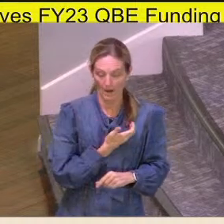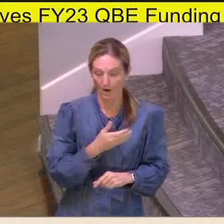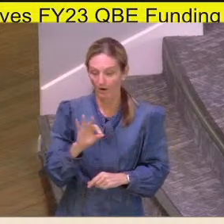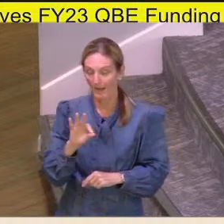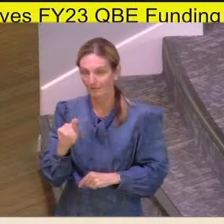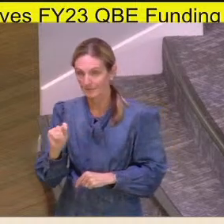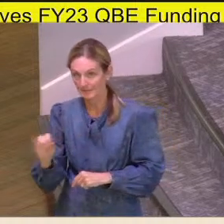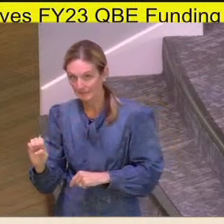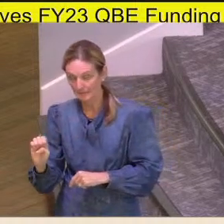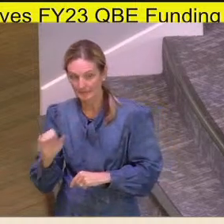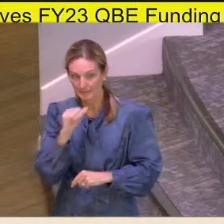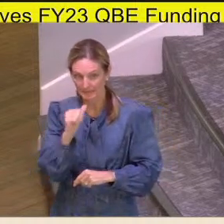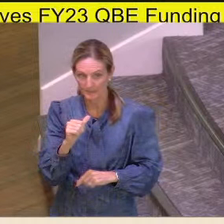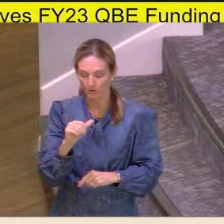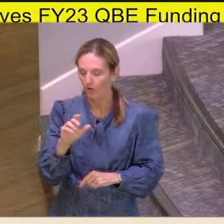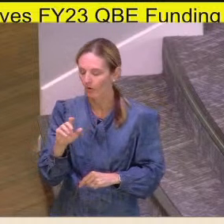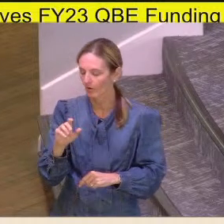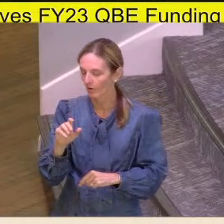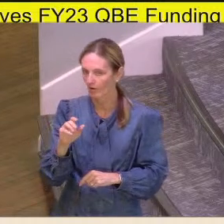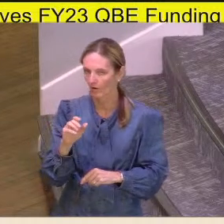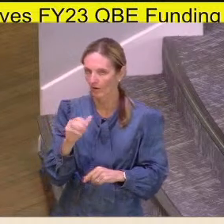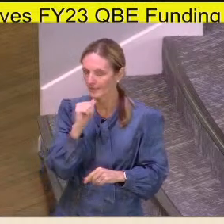isn't necessarily rising, there are